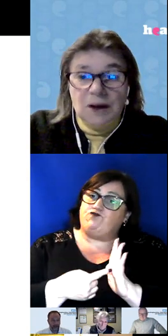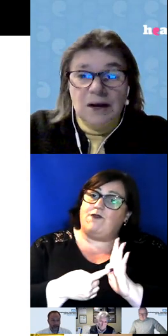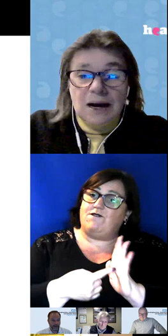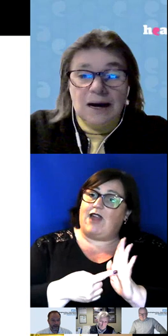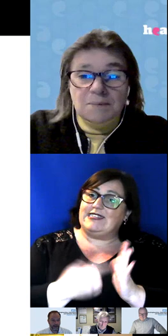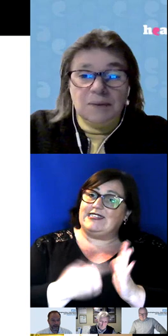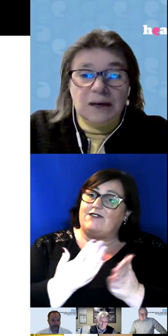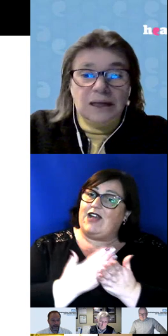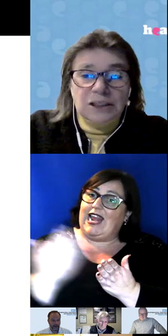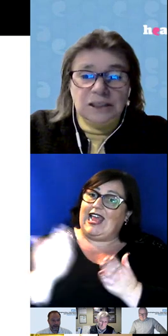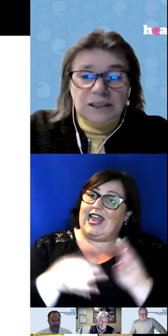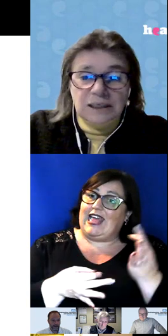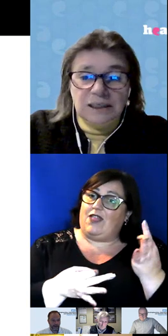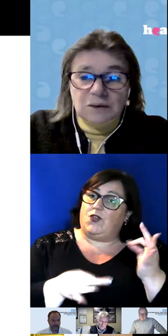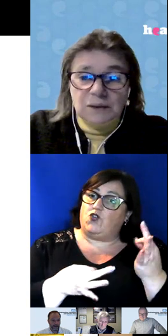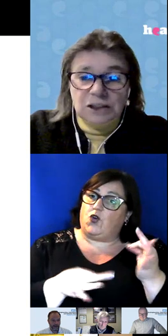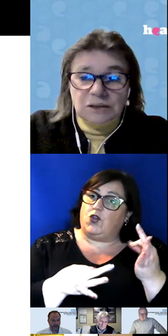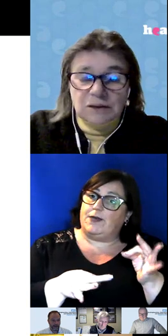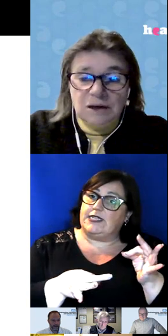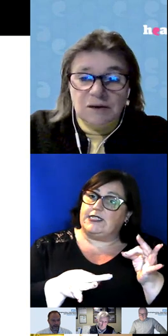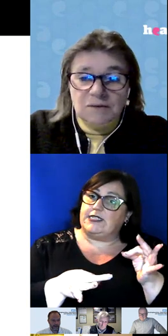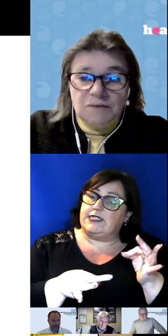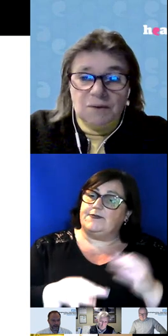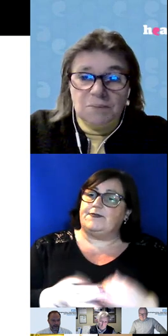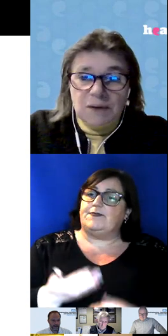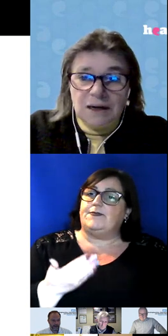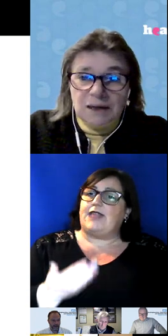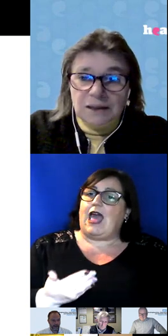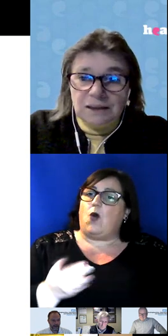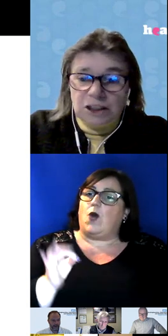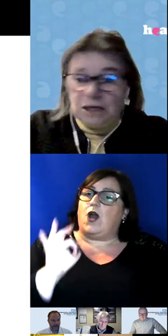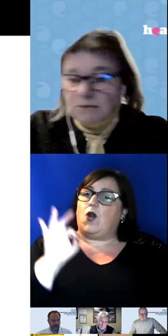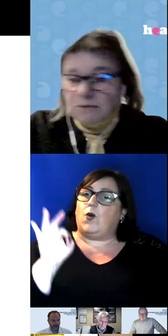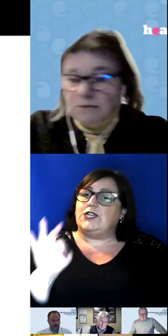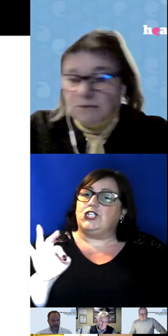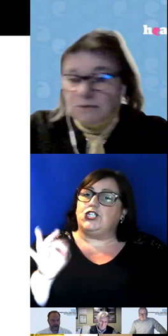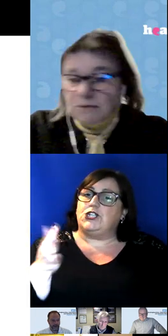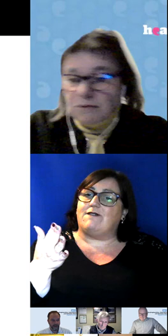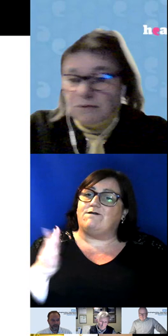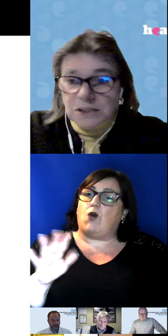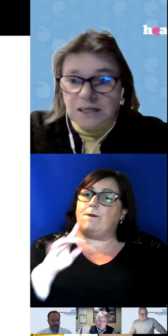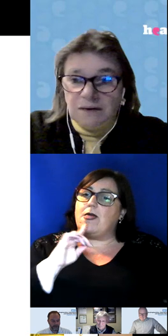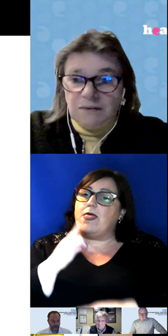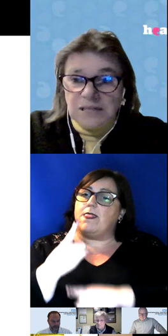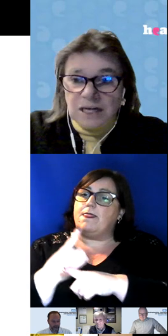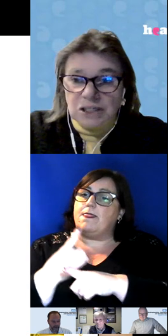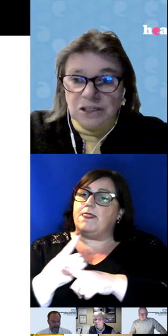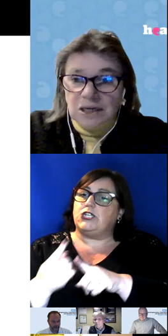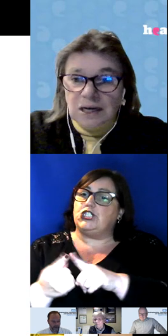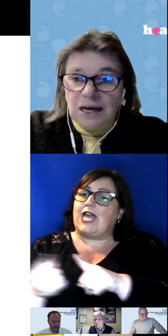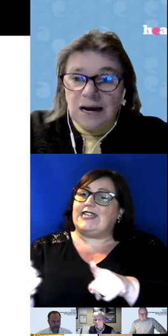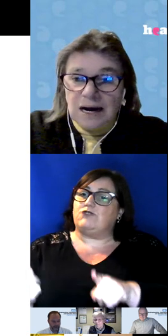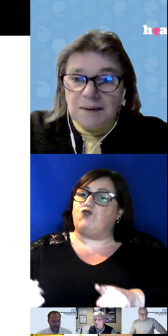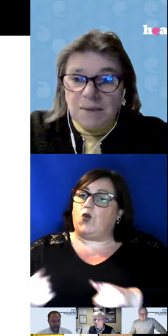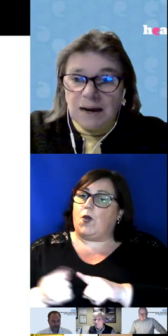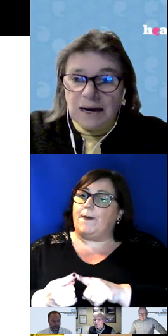So can I just take a question from the chat room as we're heading towards the end of the session?